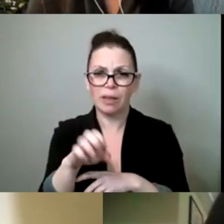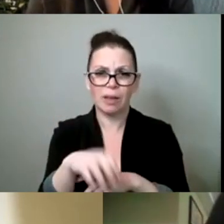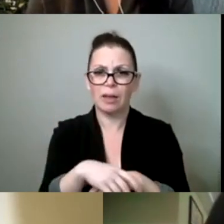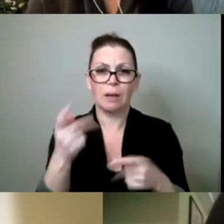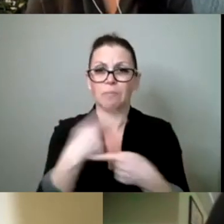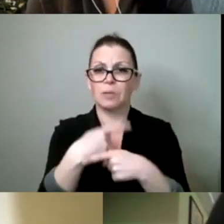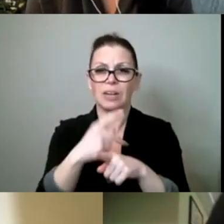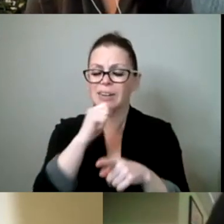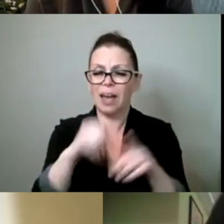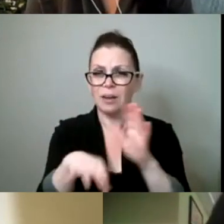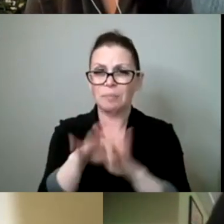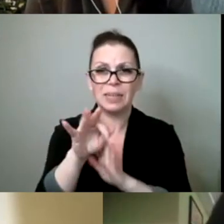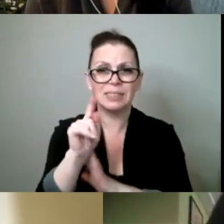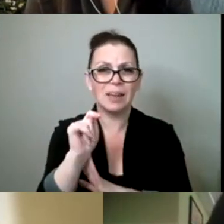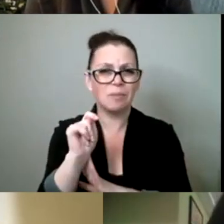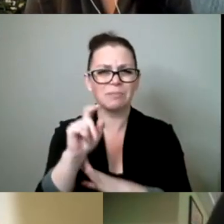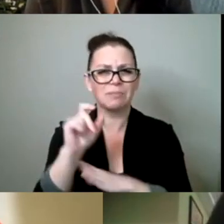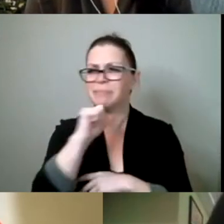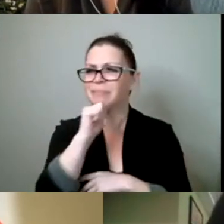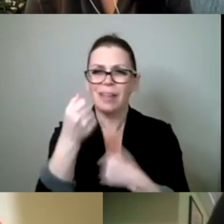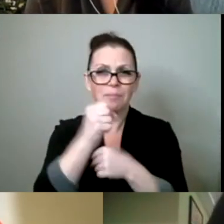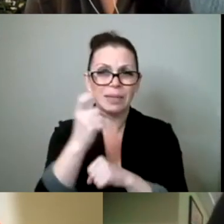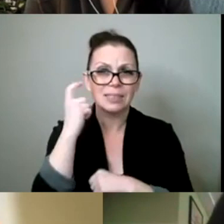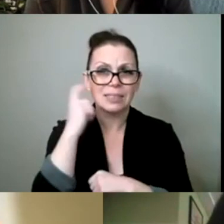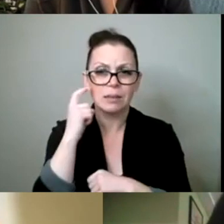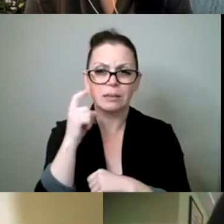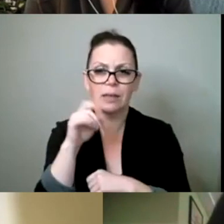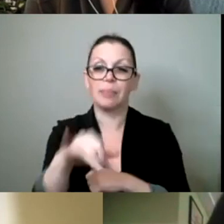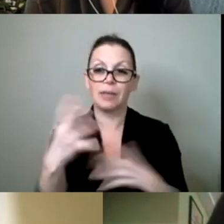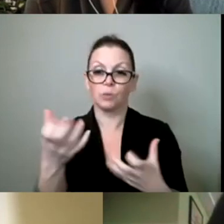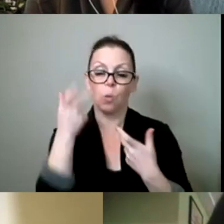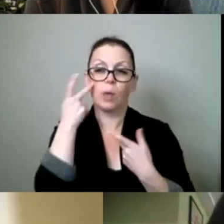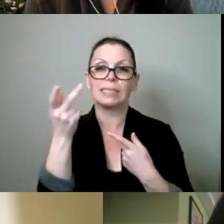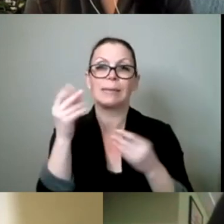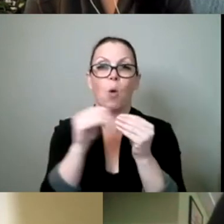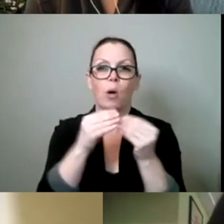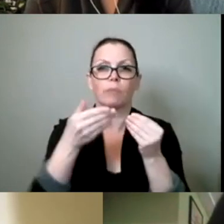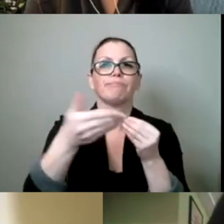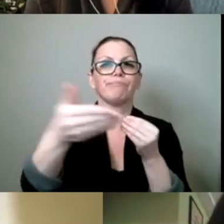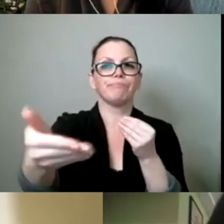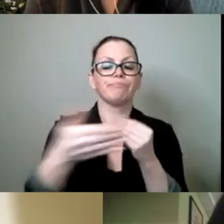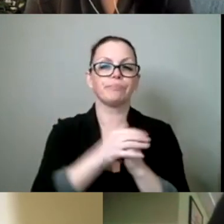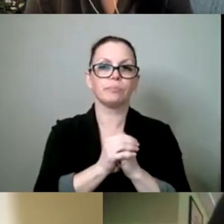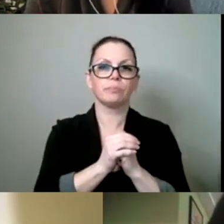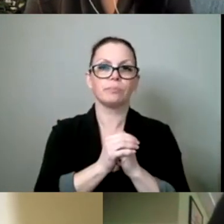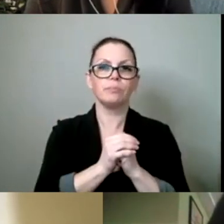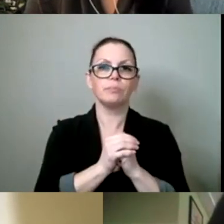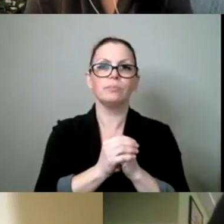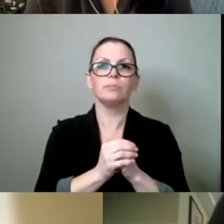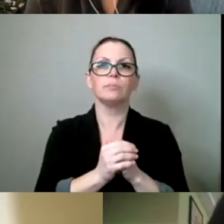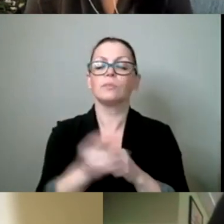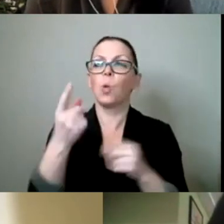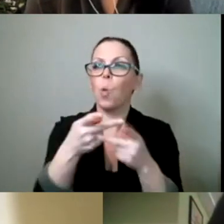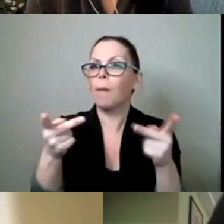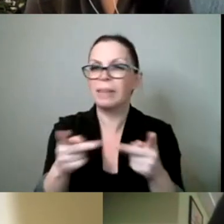just doesn't make sense. And so that's what I want to see more of, those, the one place you don't